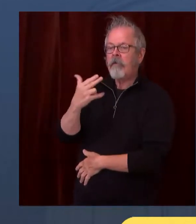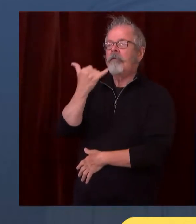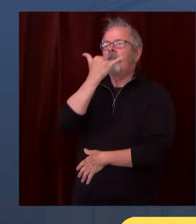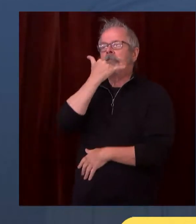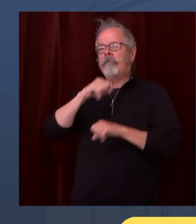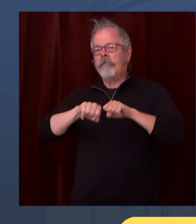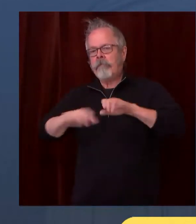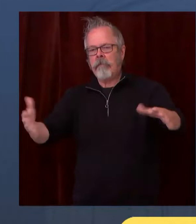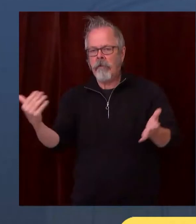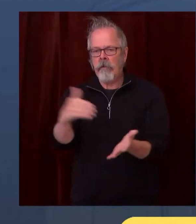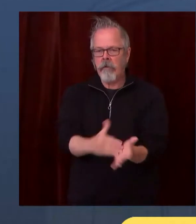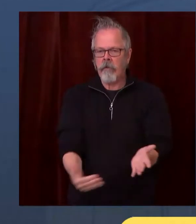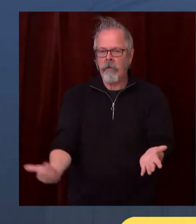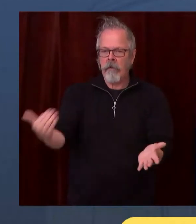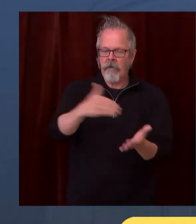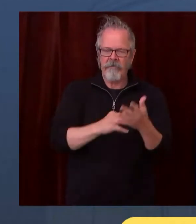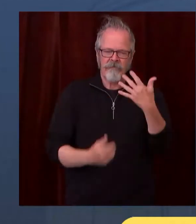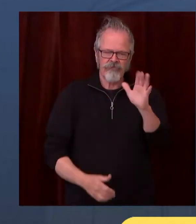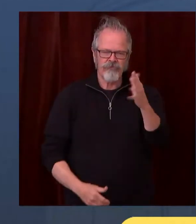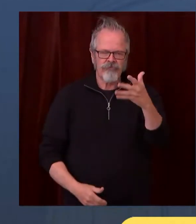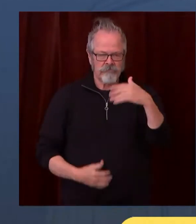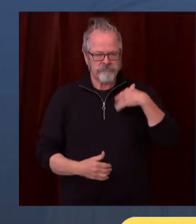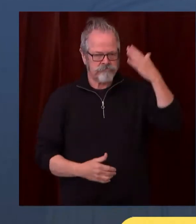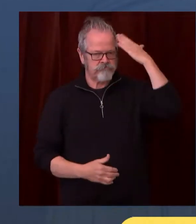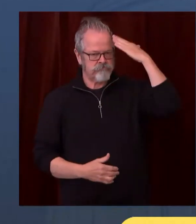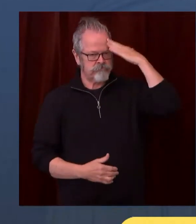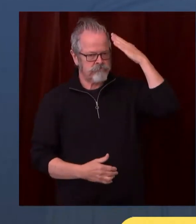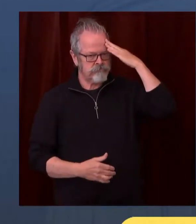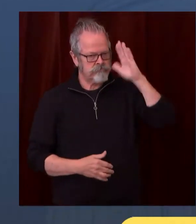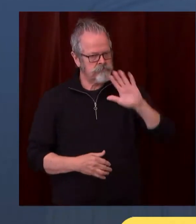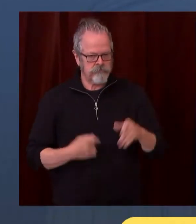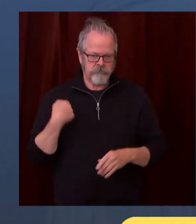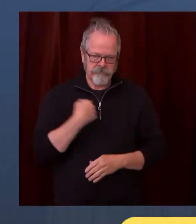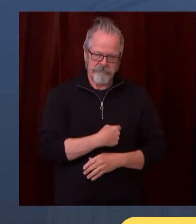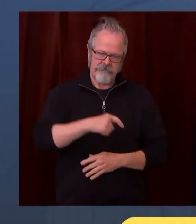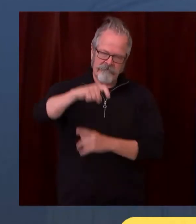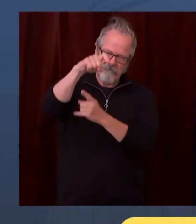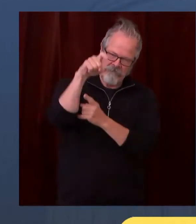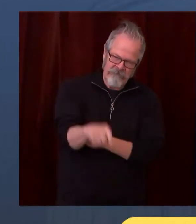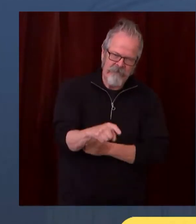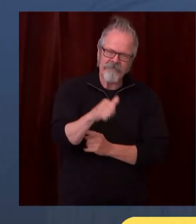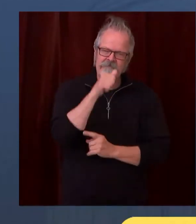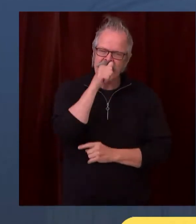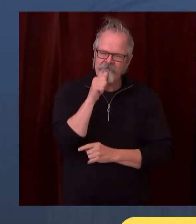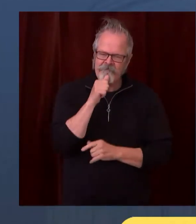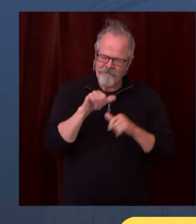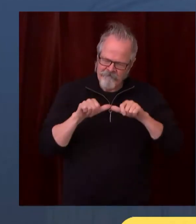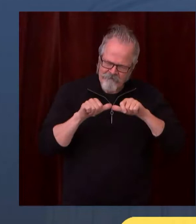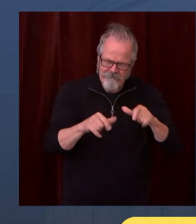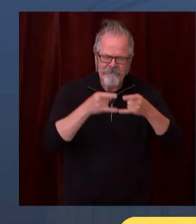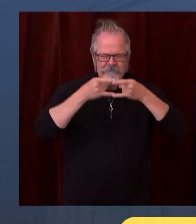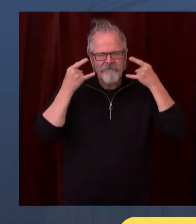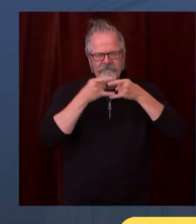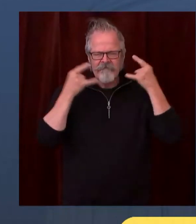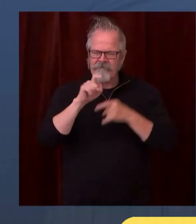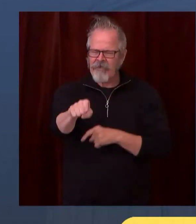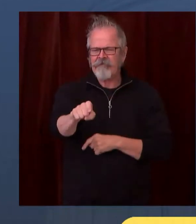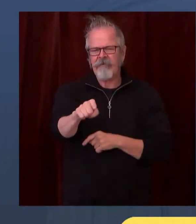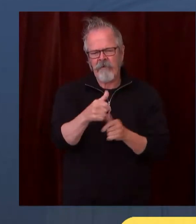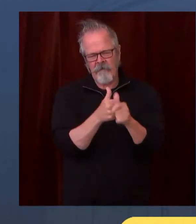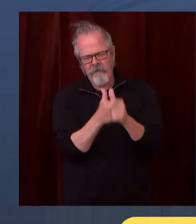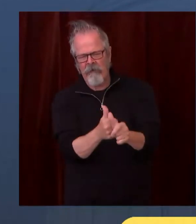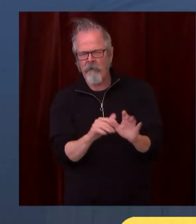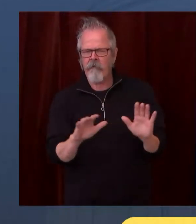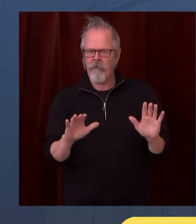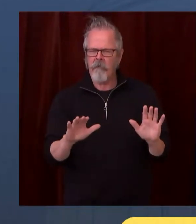summer. So I want to thank everyone who are doing their part. We have some signs that what we're doing is working, and we've just got to